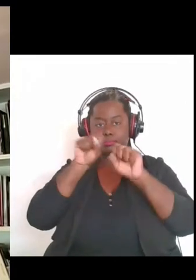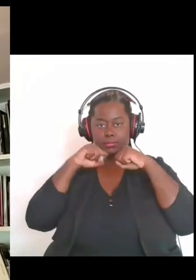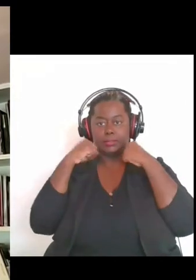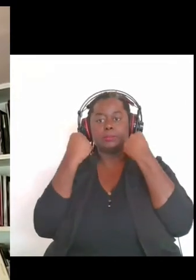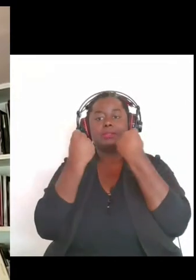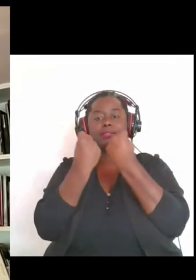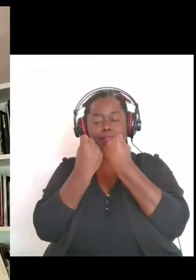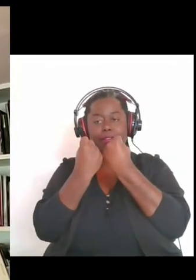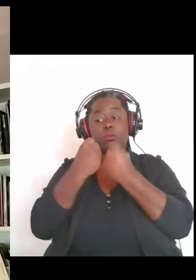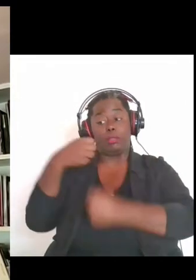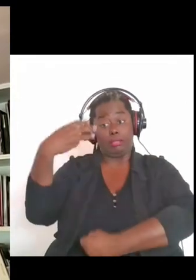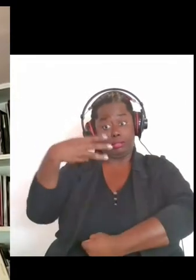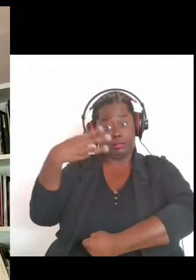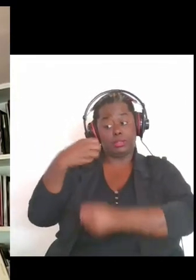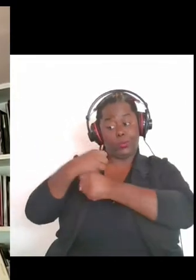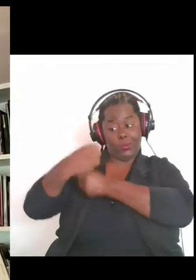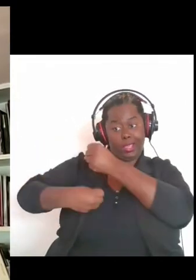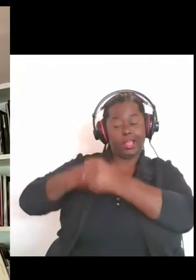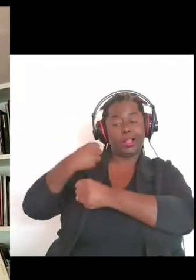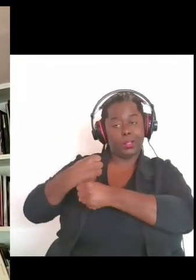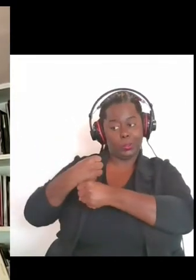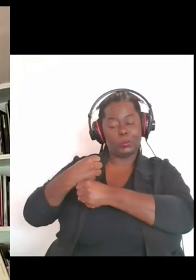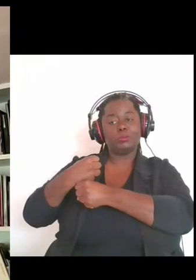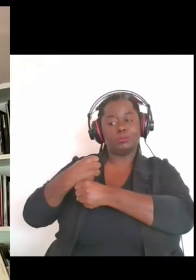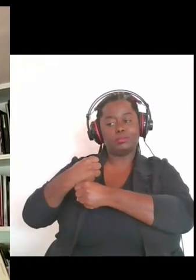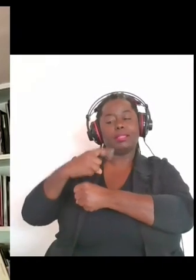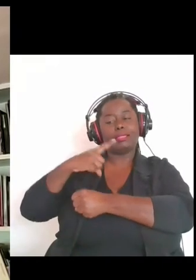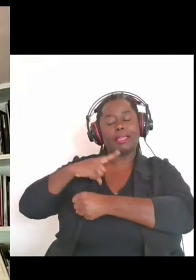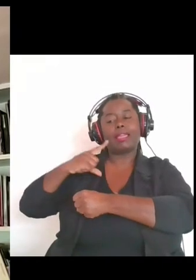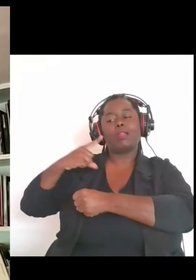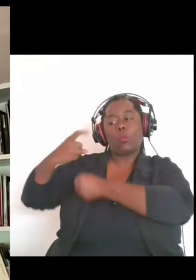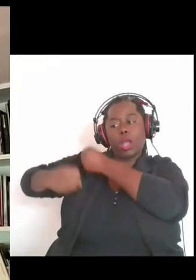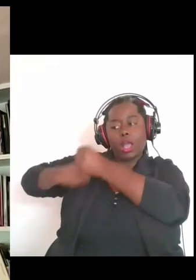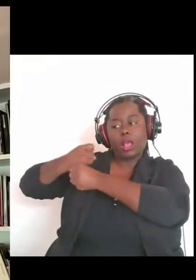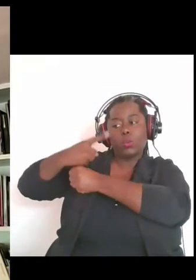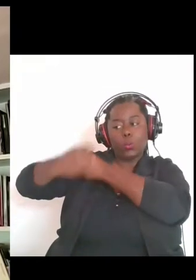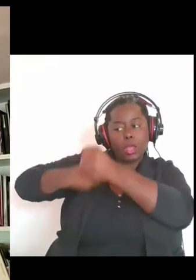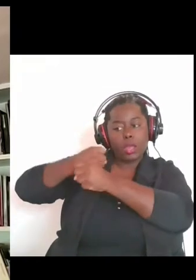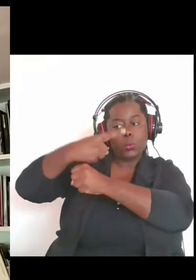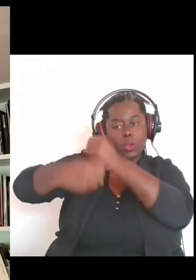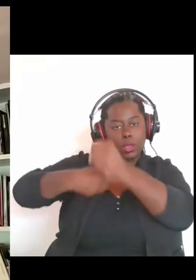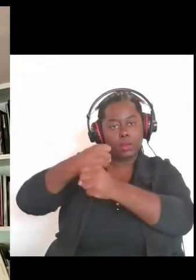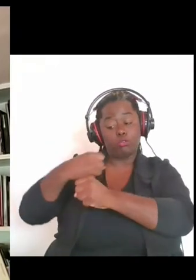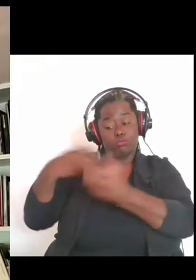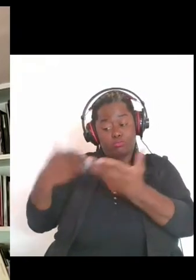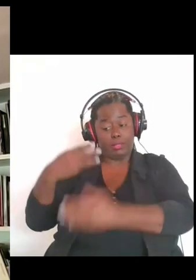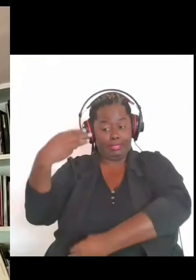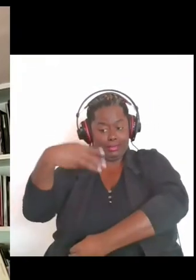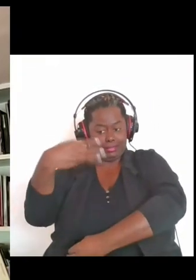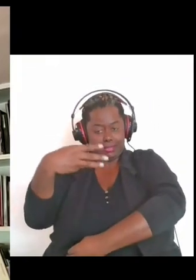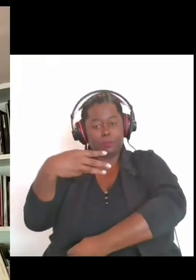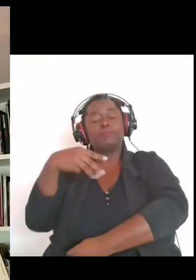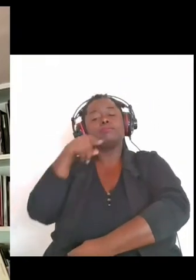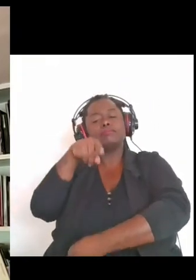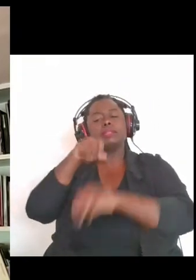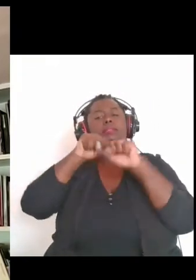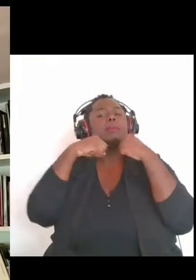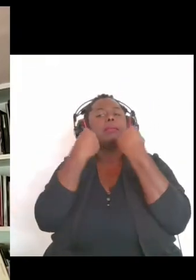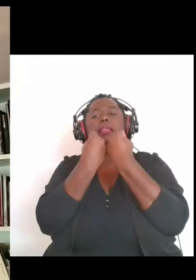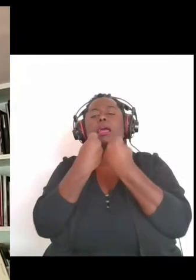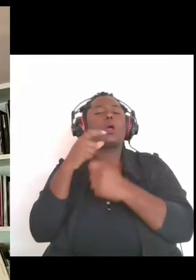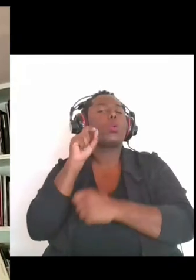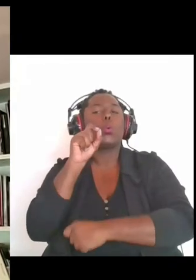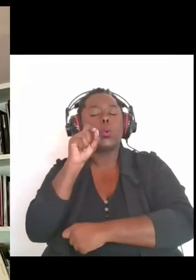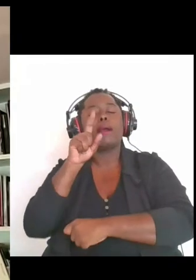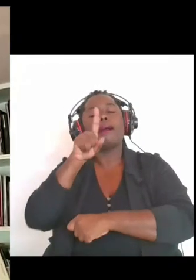this is the third year where we are holding these seminars we're holding one a year and those seminars